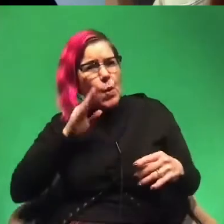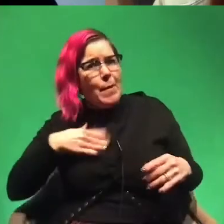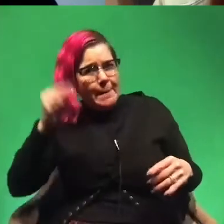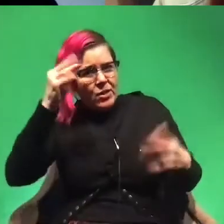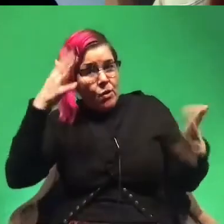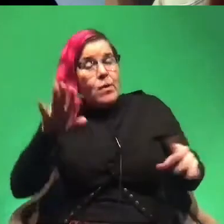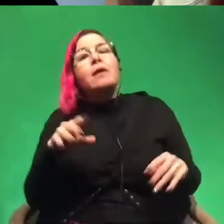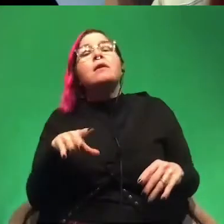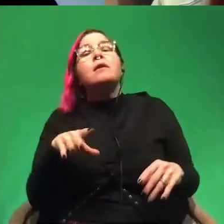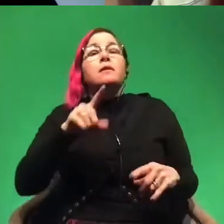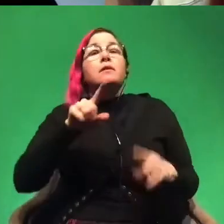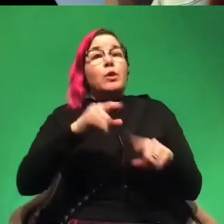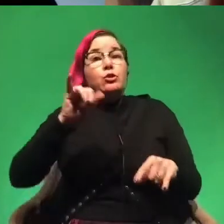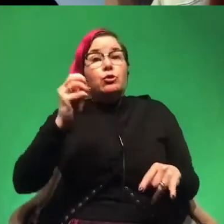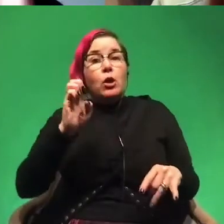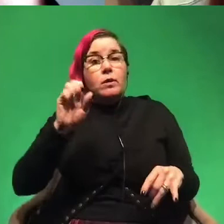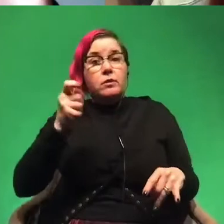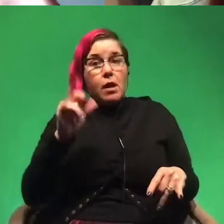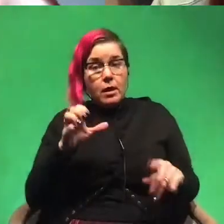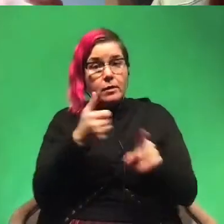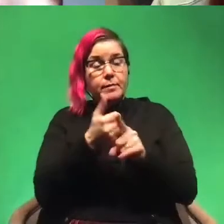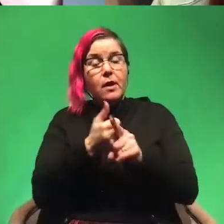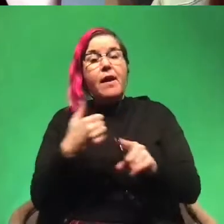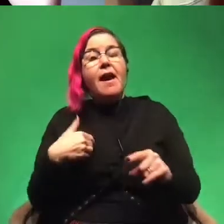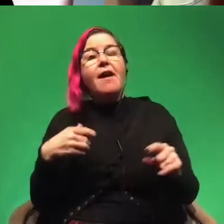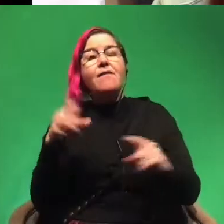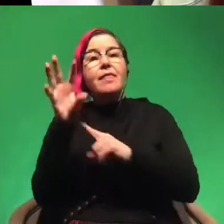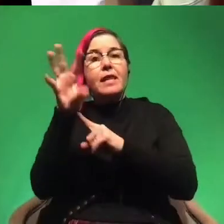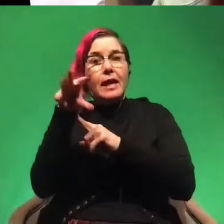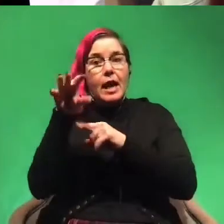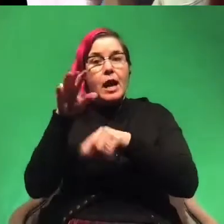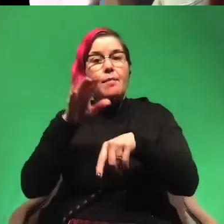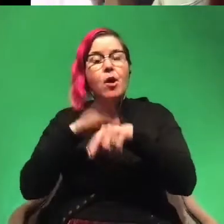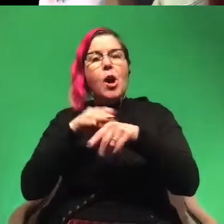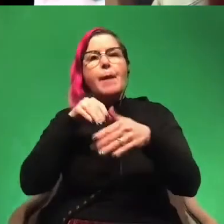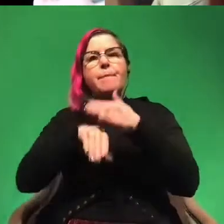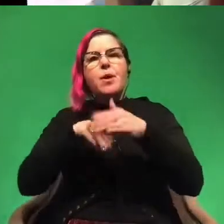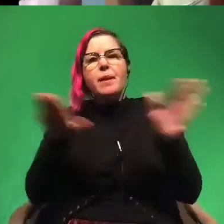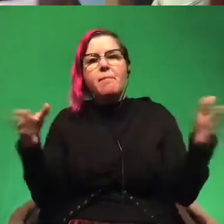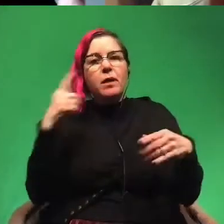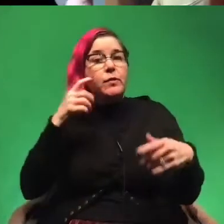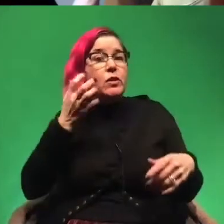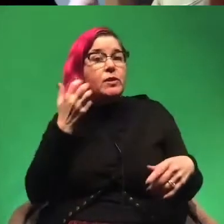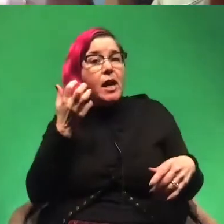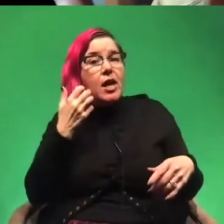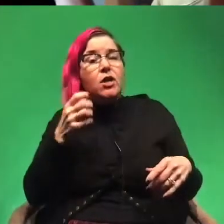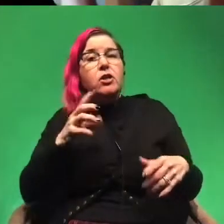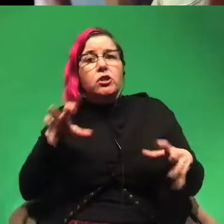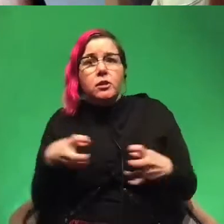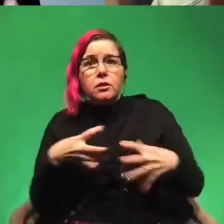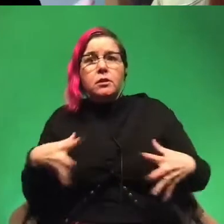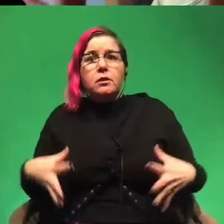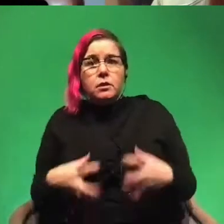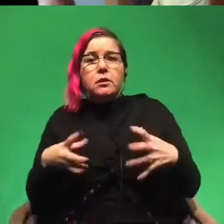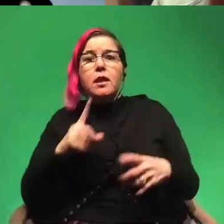is when Joe Exotic has the camera up on a birthing box for one of his tigers, and she is laboring, and she literally